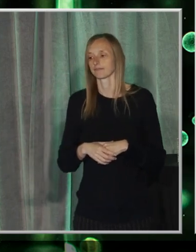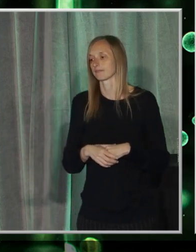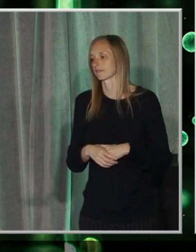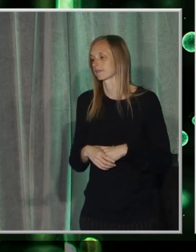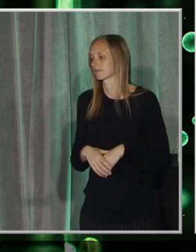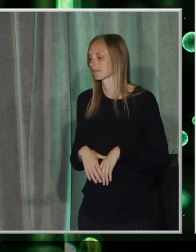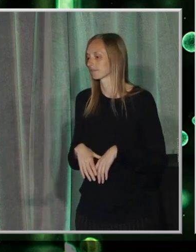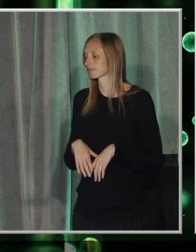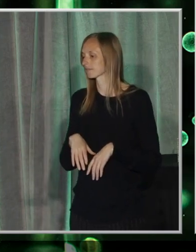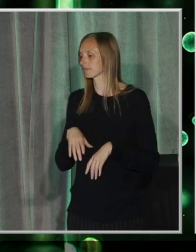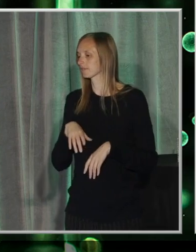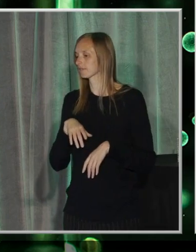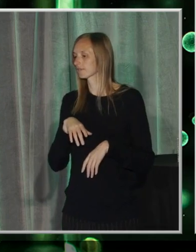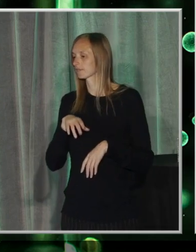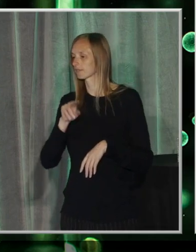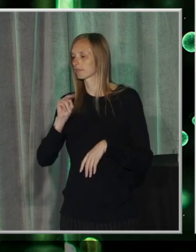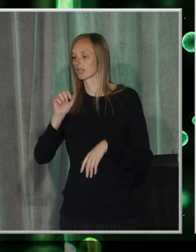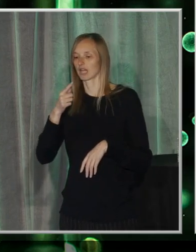Tusinda,